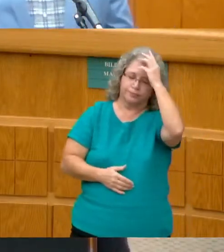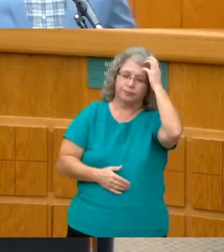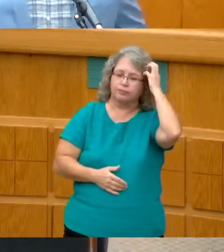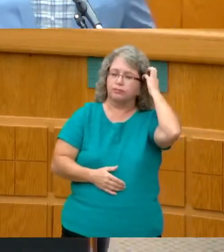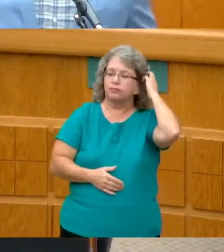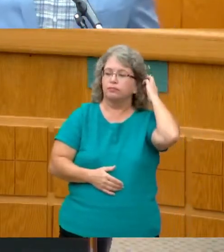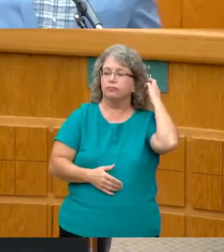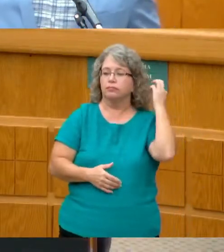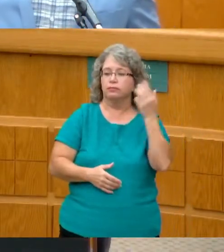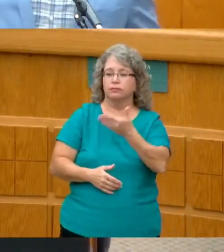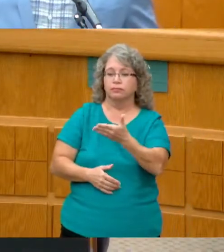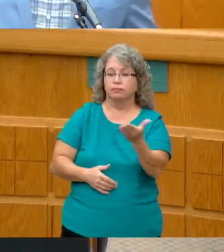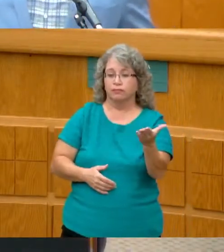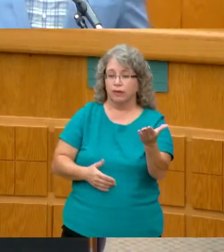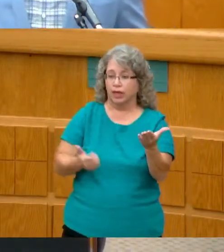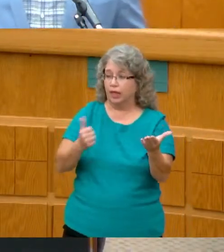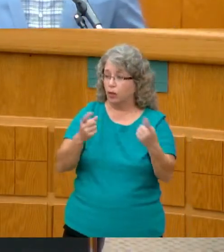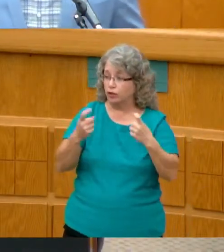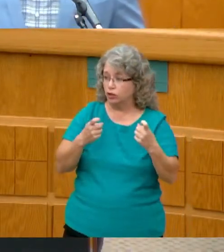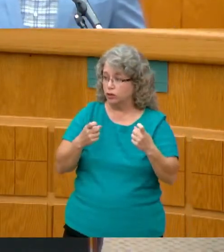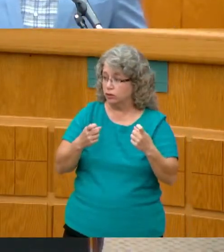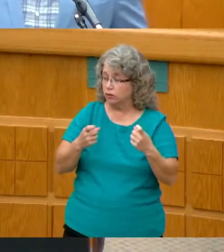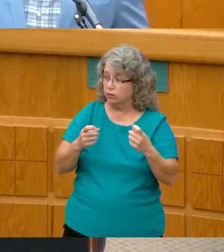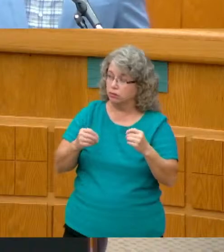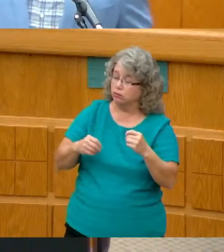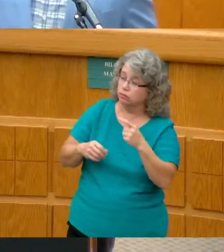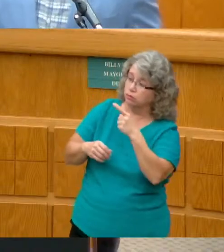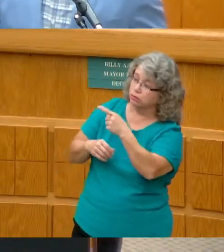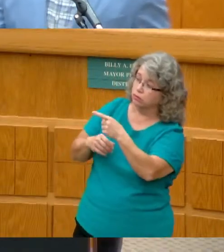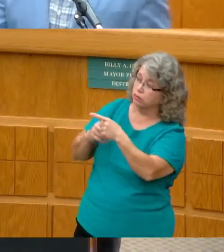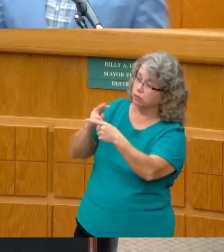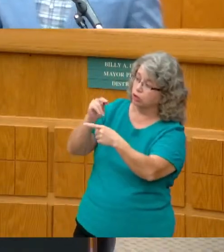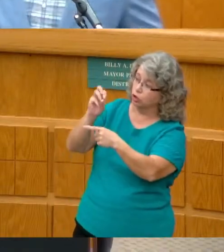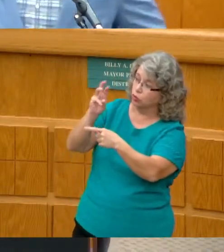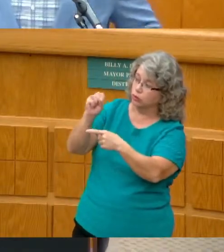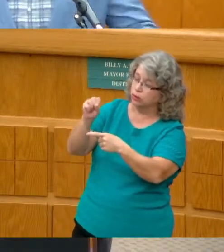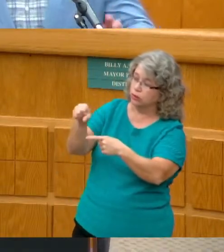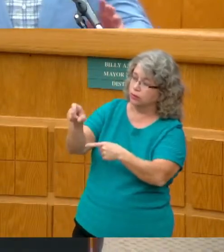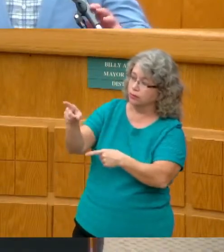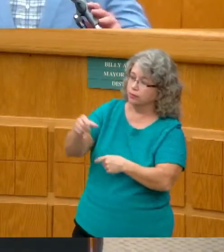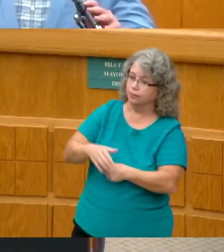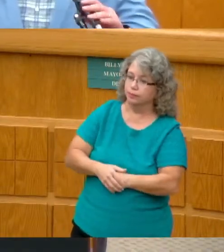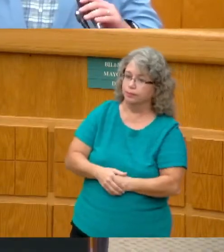Pending your questions, this concludes our brief. Yes, sir.